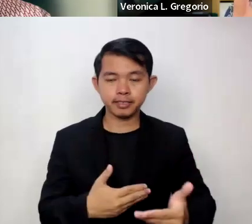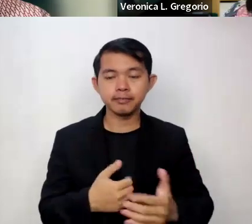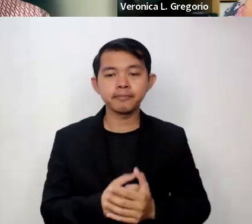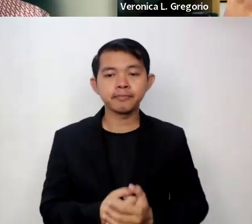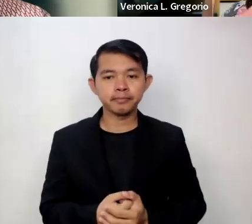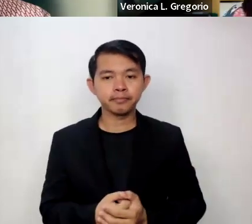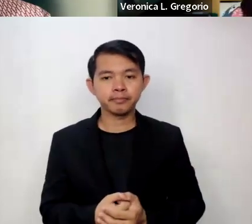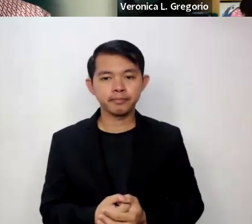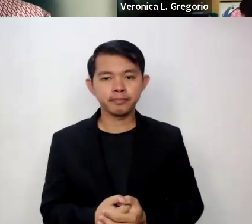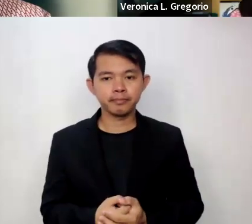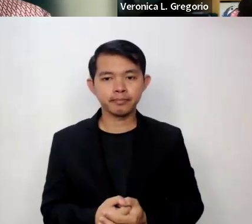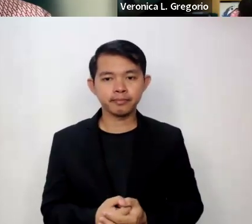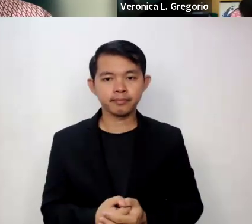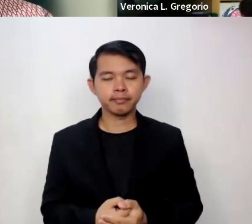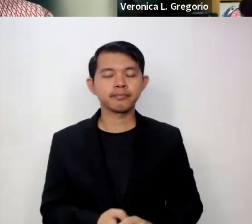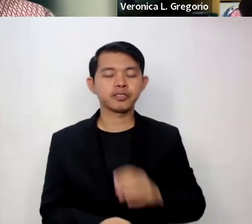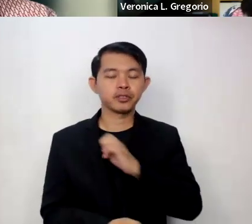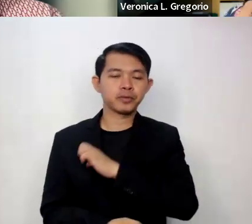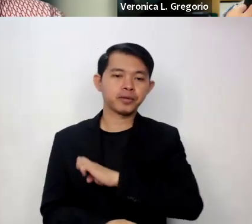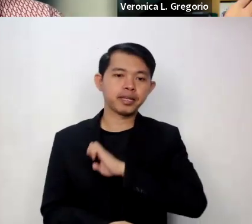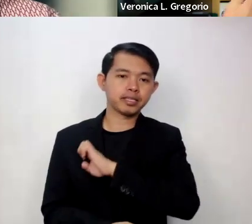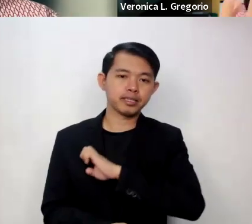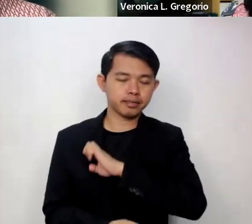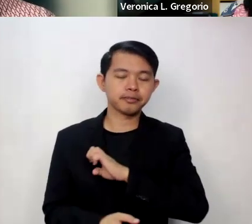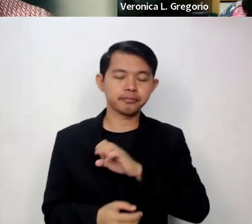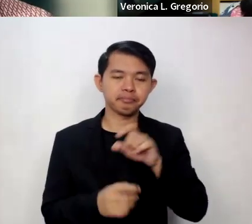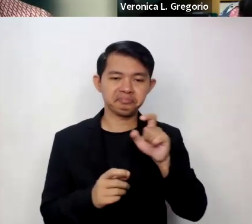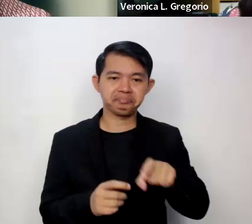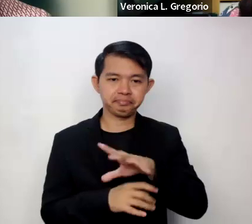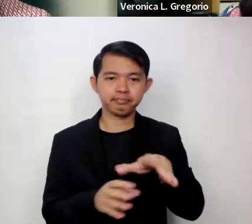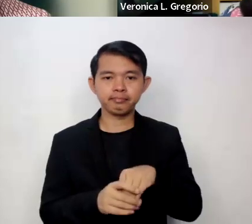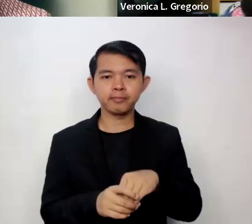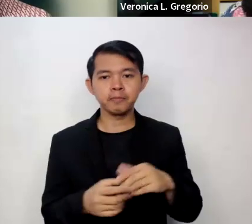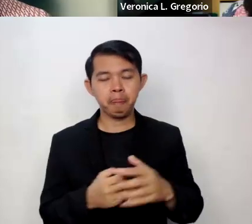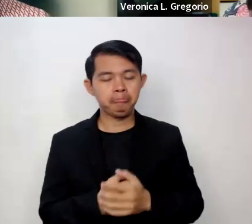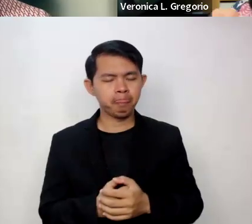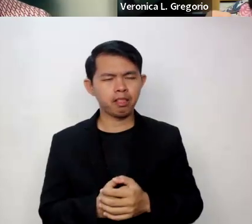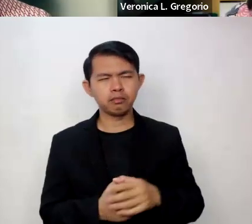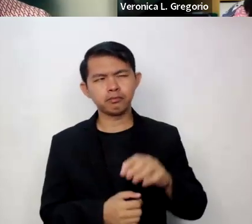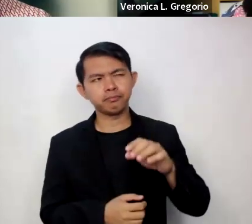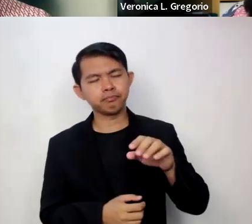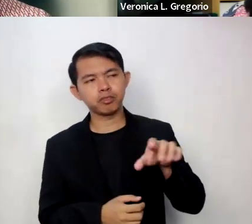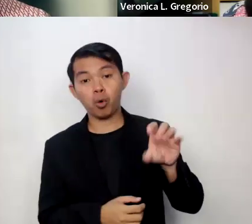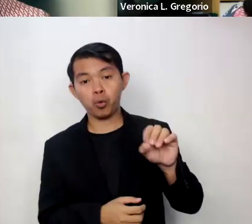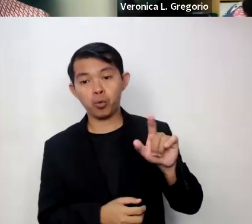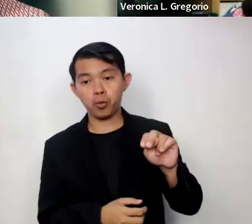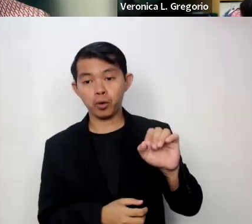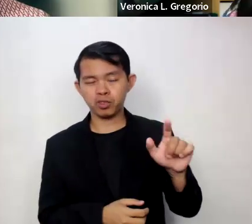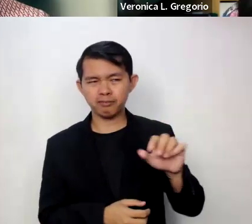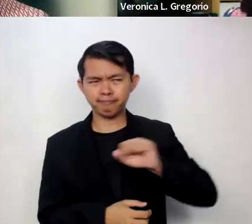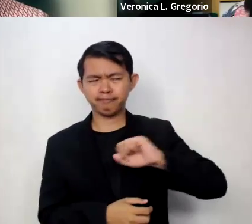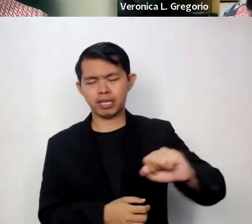I'll mention about ethical considerations. No, resisting coloniality for me it also involves